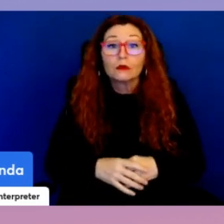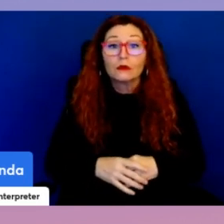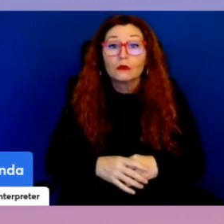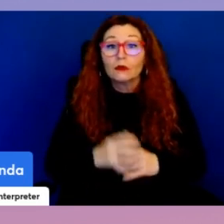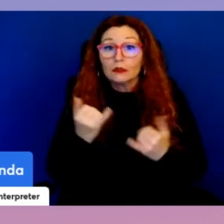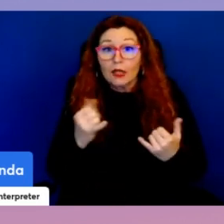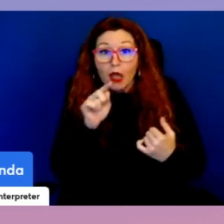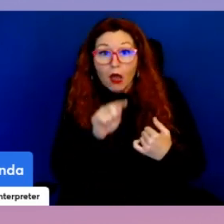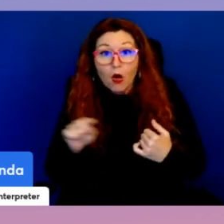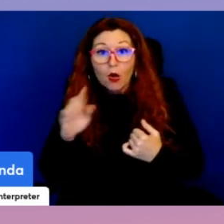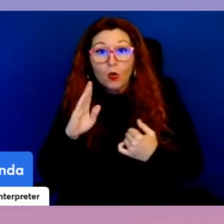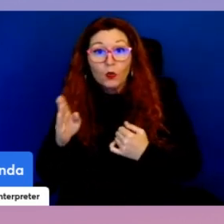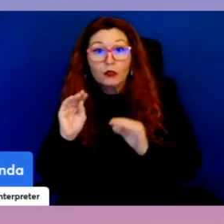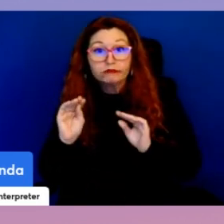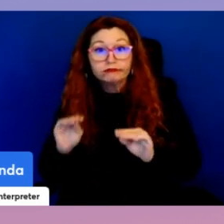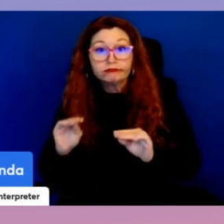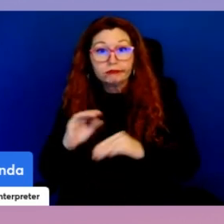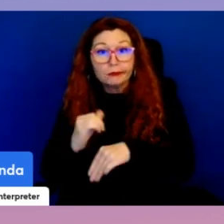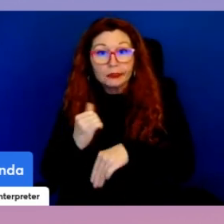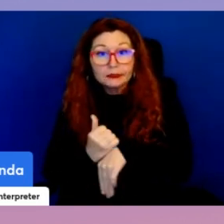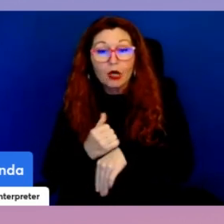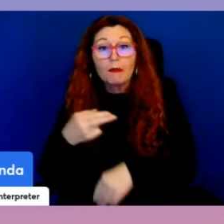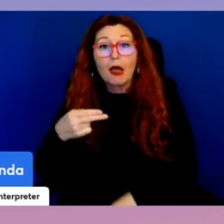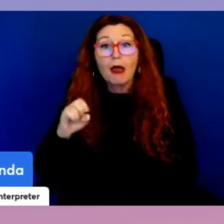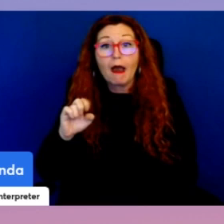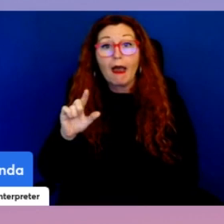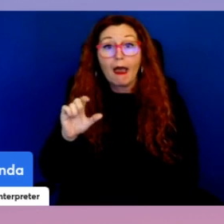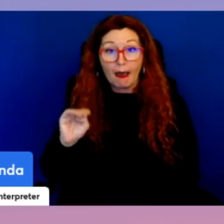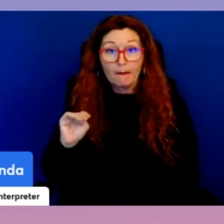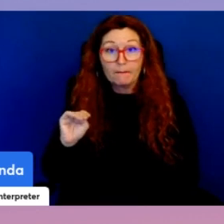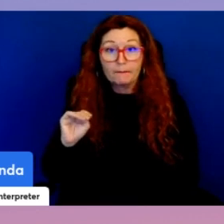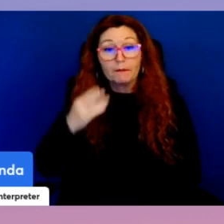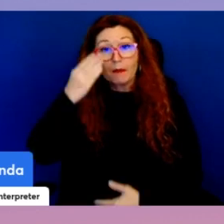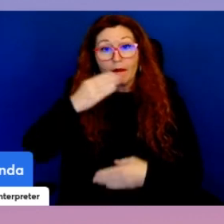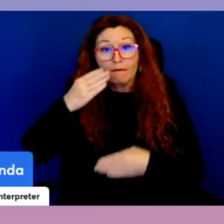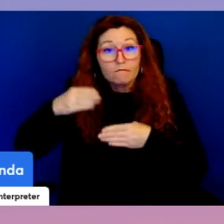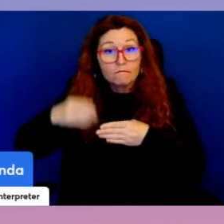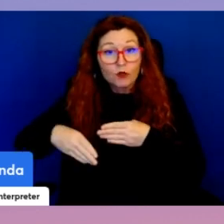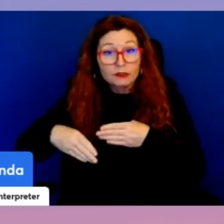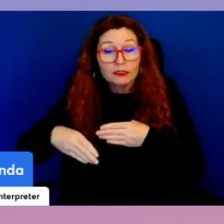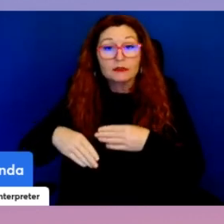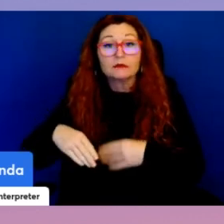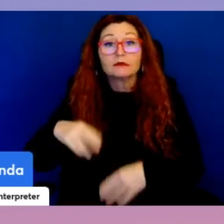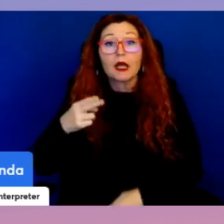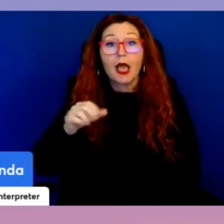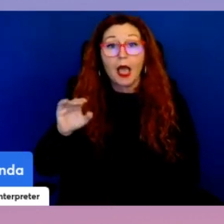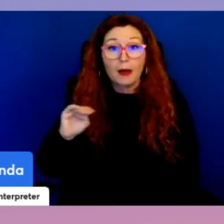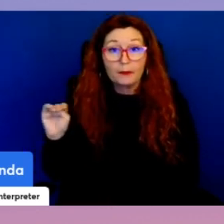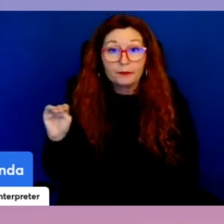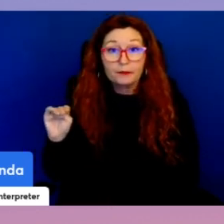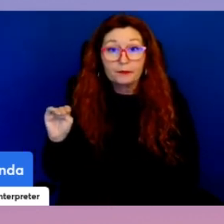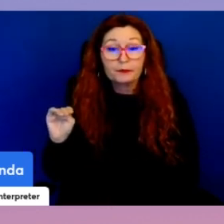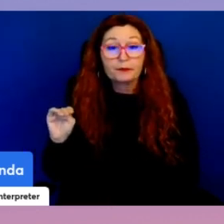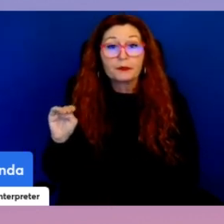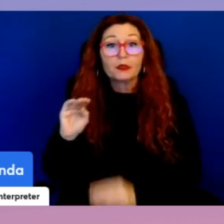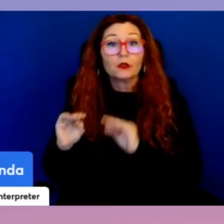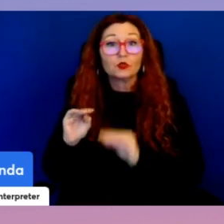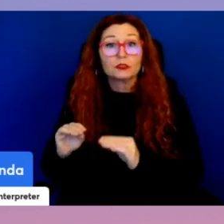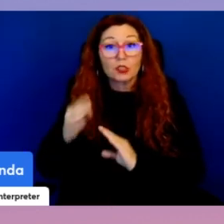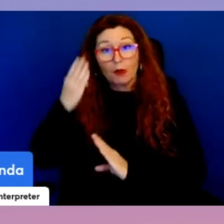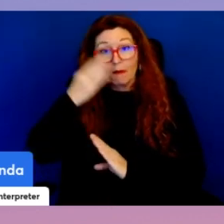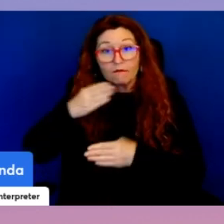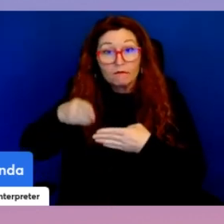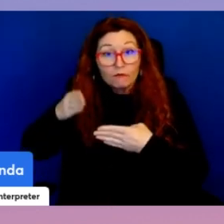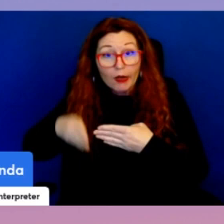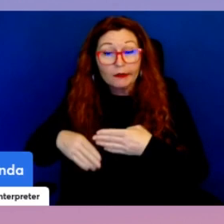to install my Helm, my front end. I'm going to use Helm install front end to install my front end. I'm going to